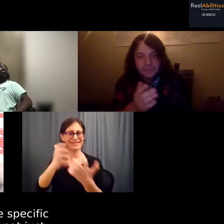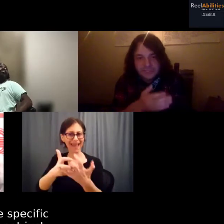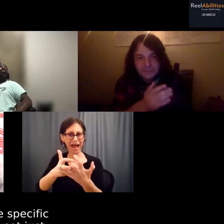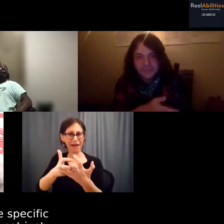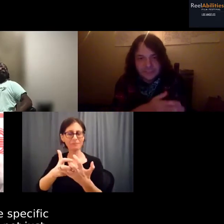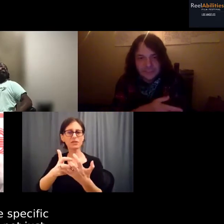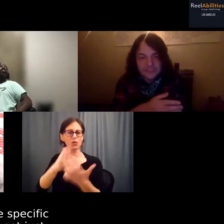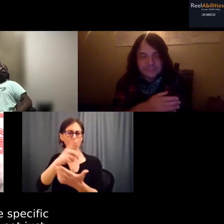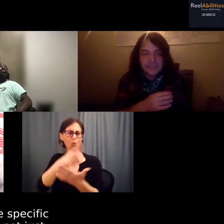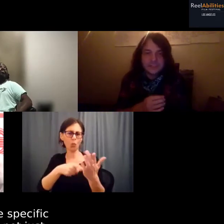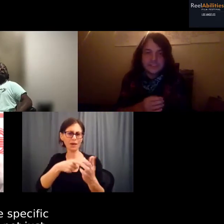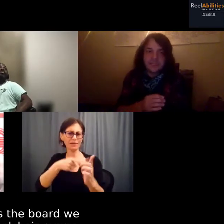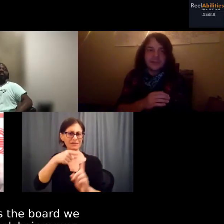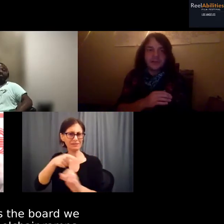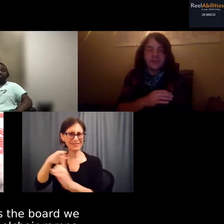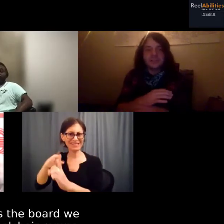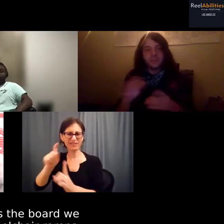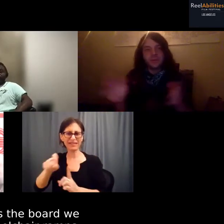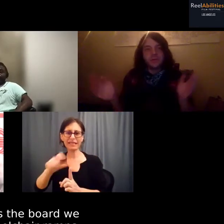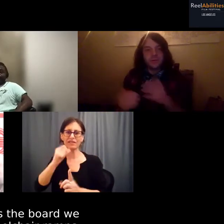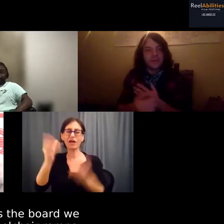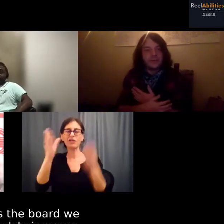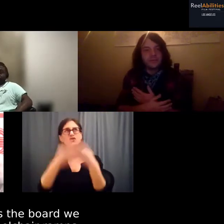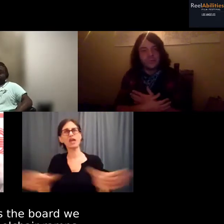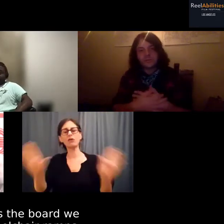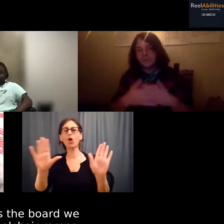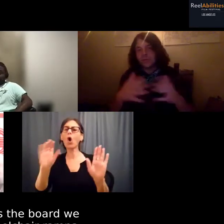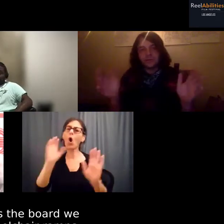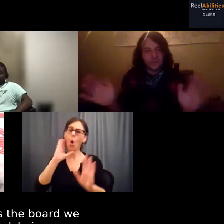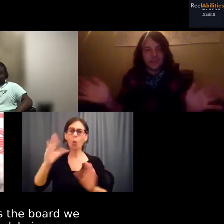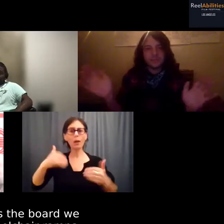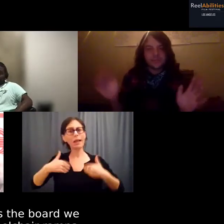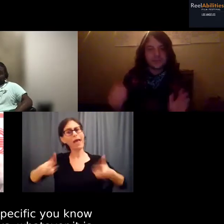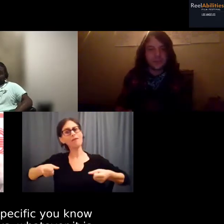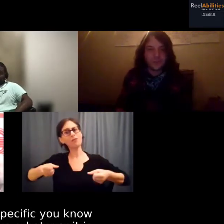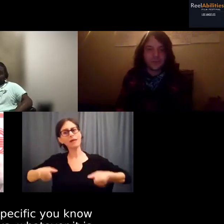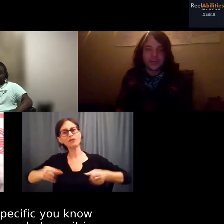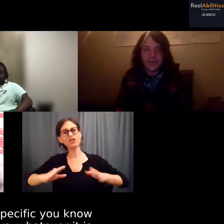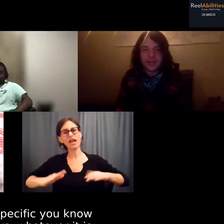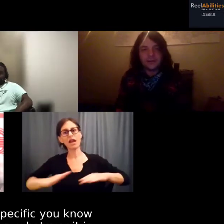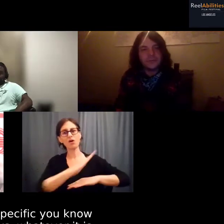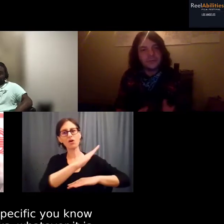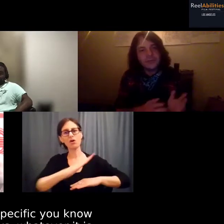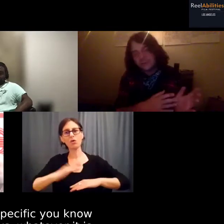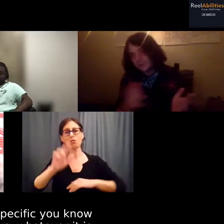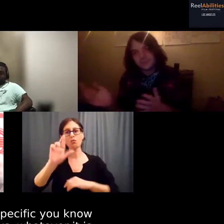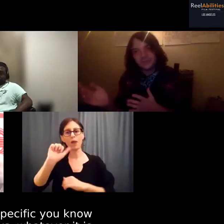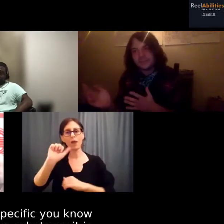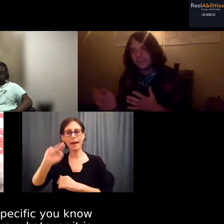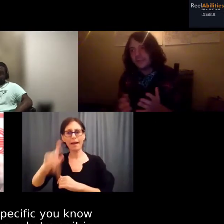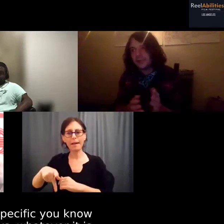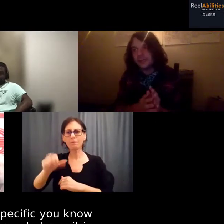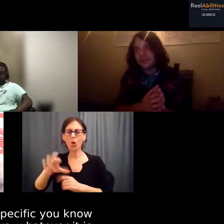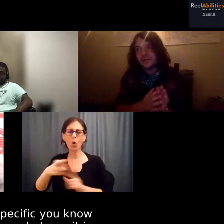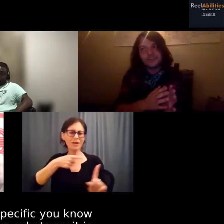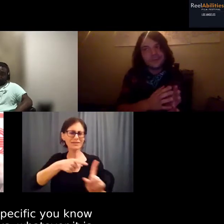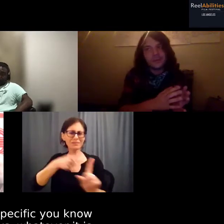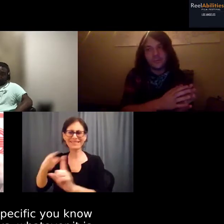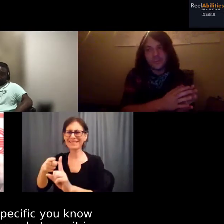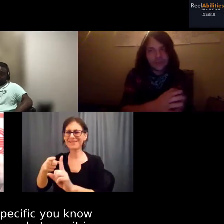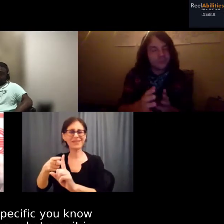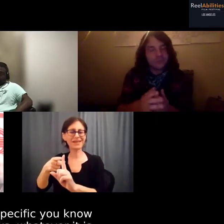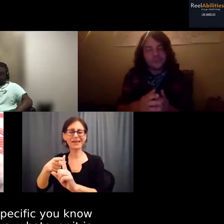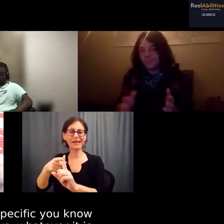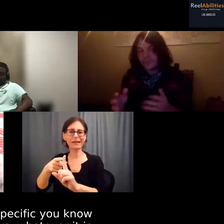those specific needs, not just saying like across the board, oh, we're going to have wheelchair ramps, or we're going to have these specific, you